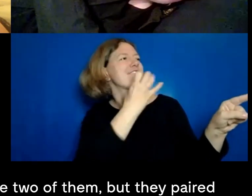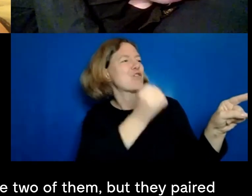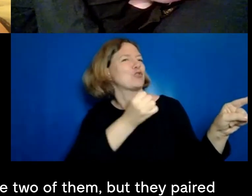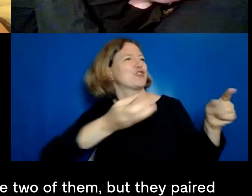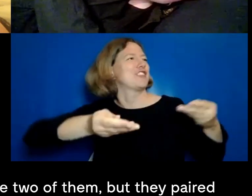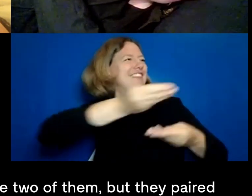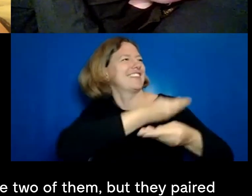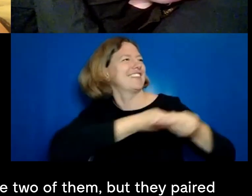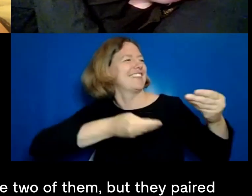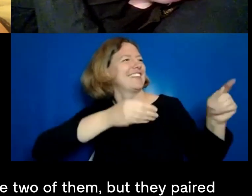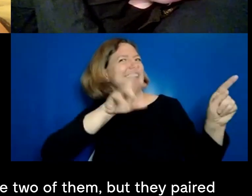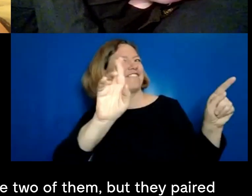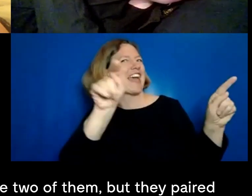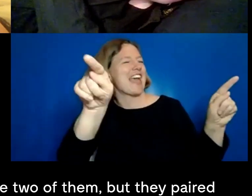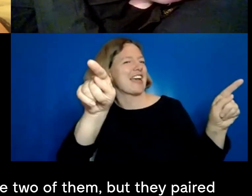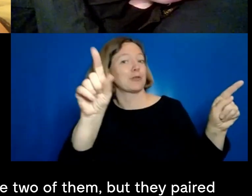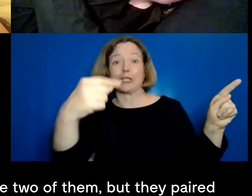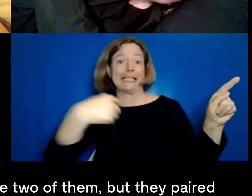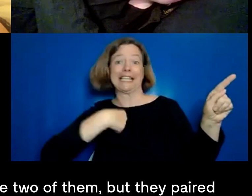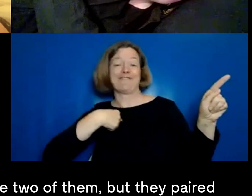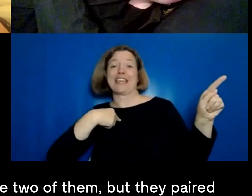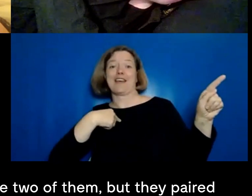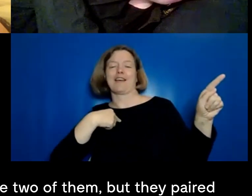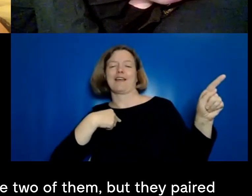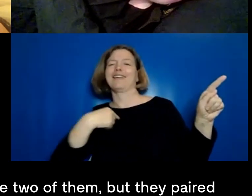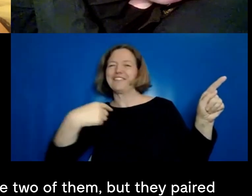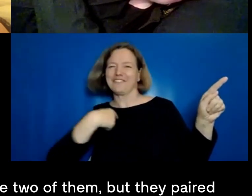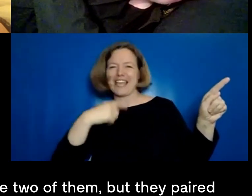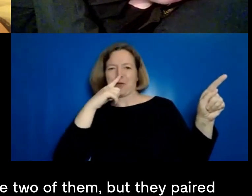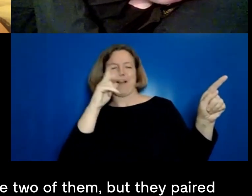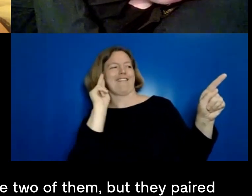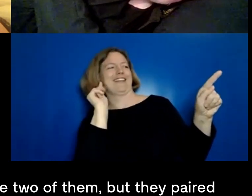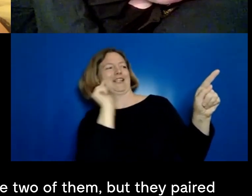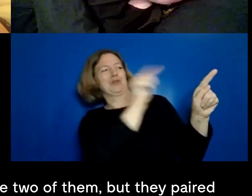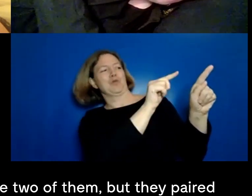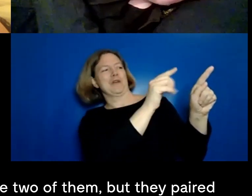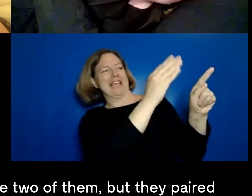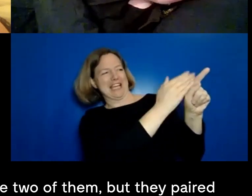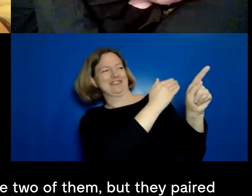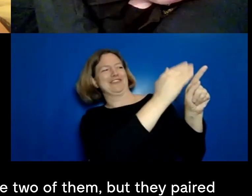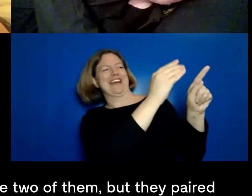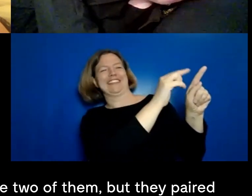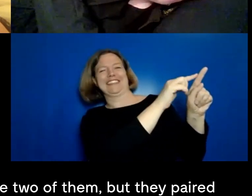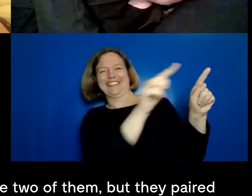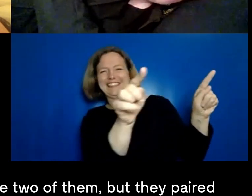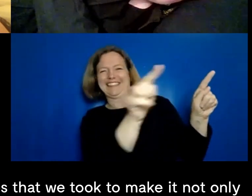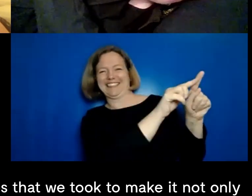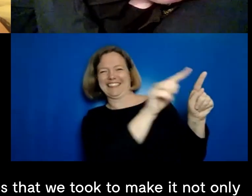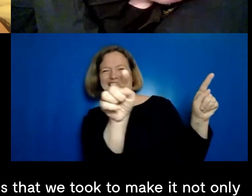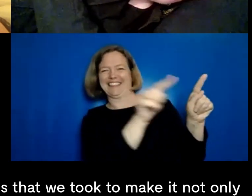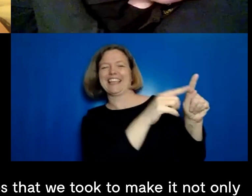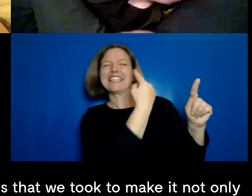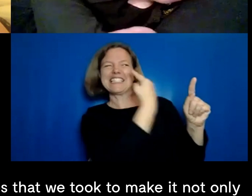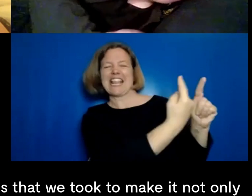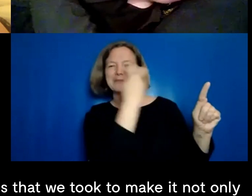we paired the two of them, but they paired themselves. So